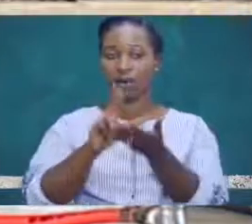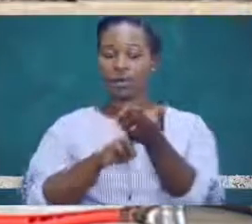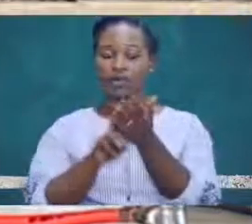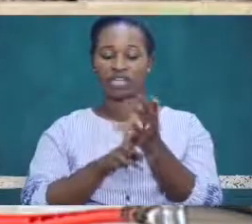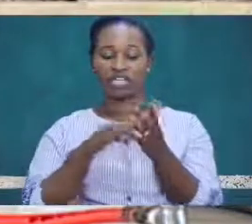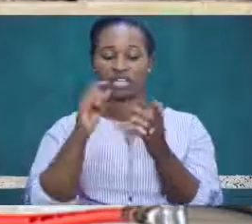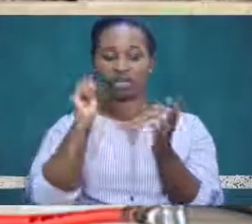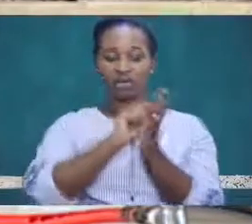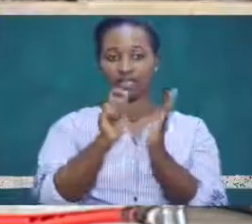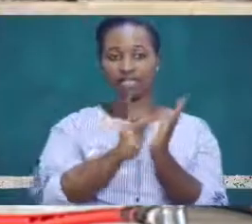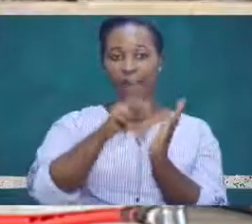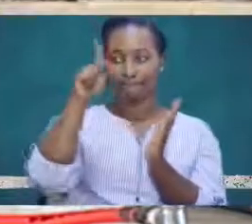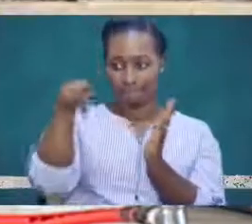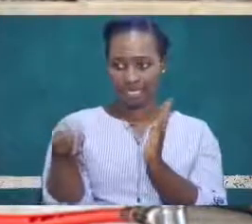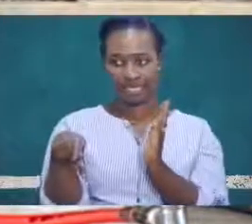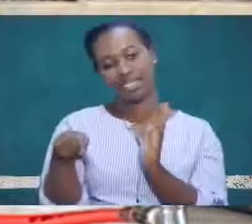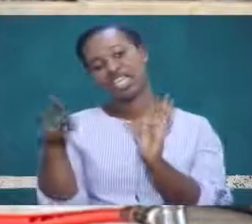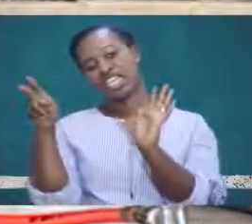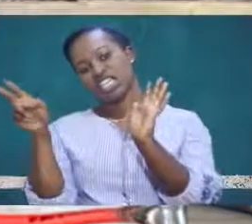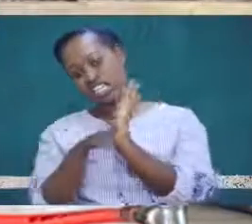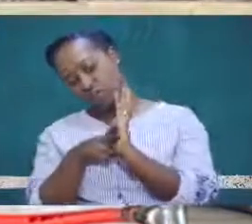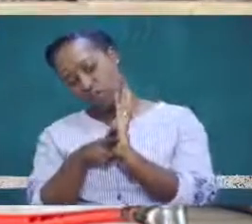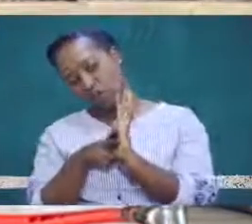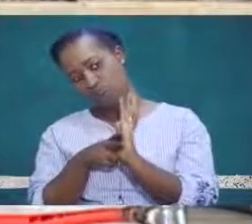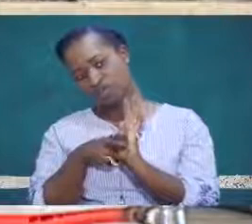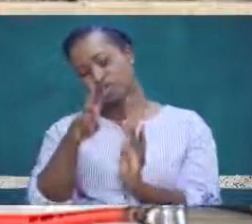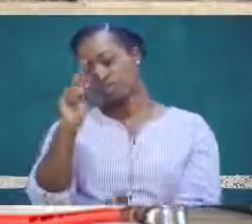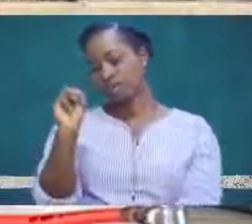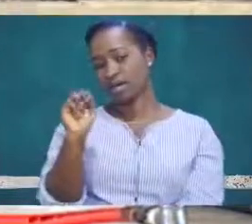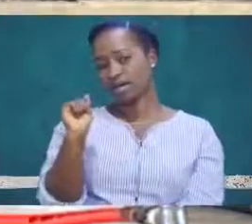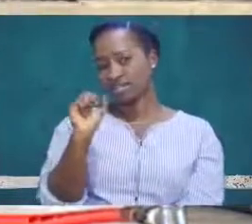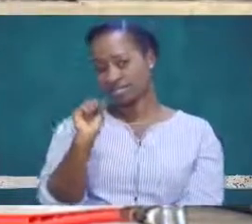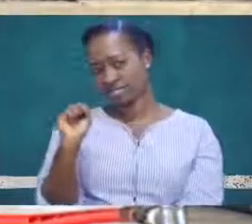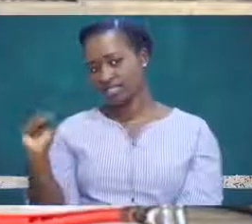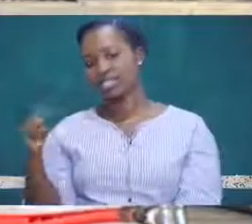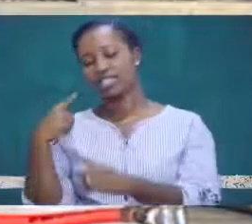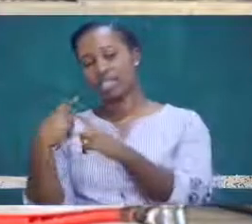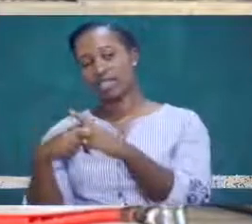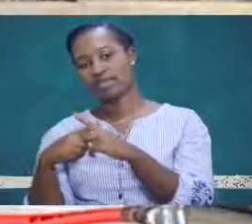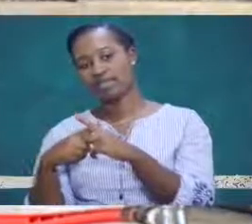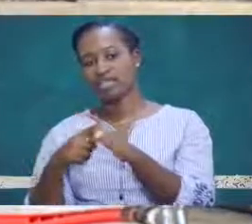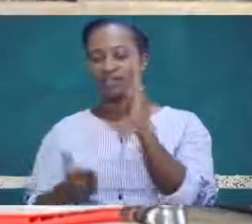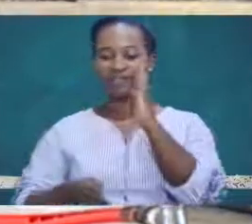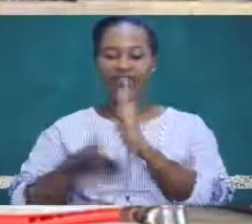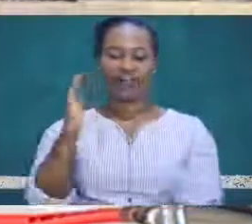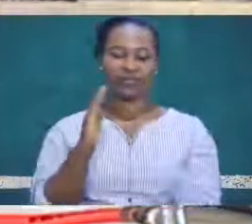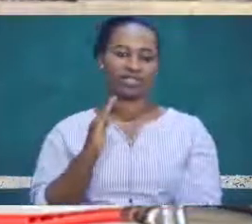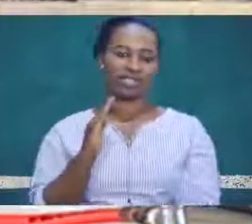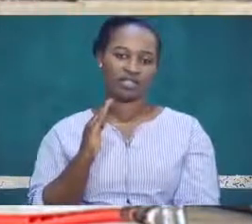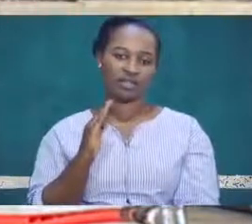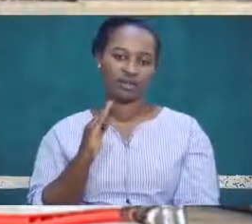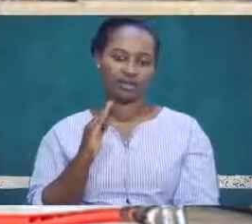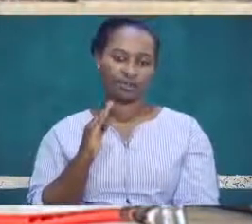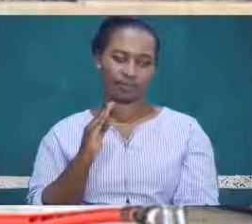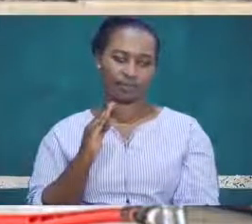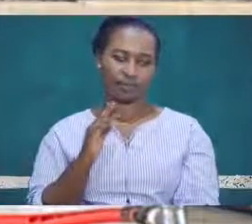to, product means we shall multiply. So it is mass times velocity. So